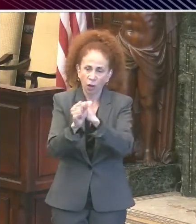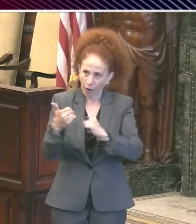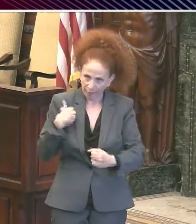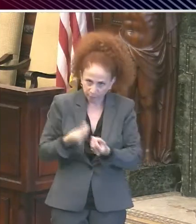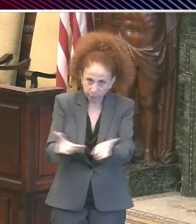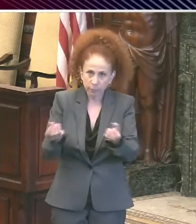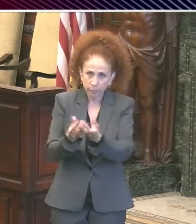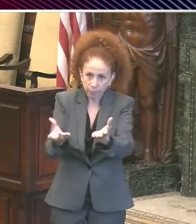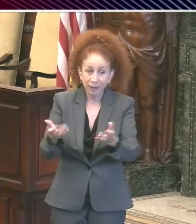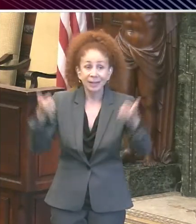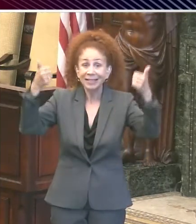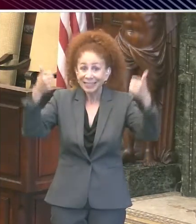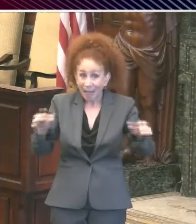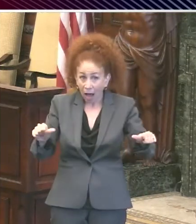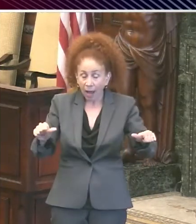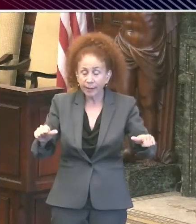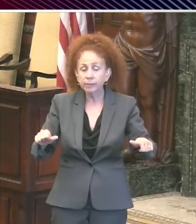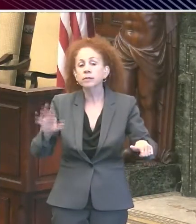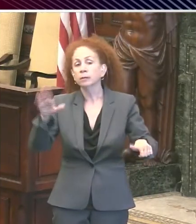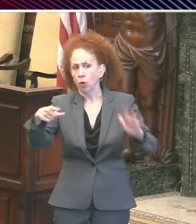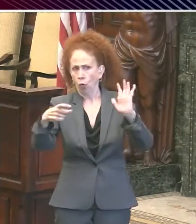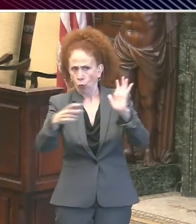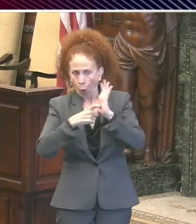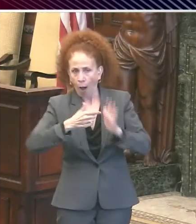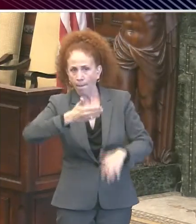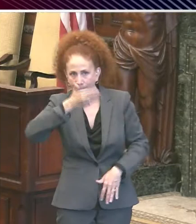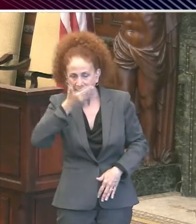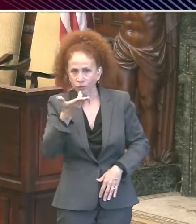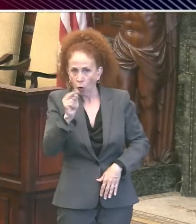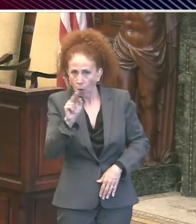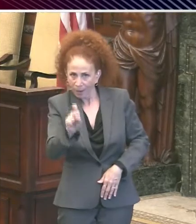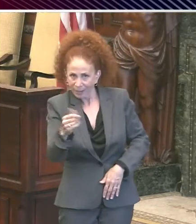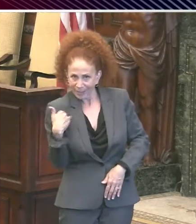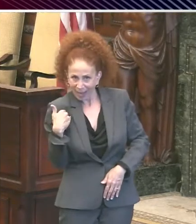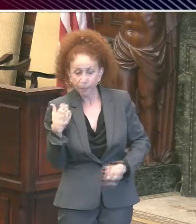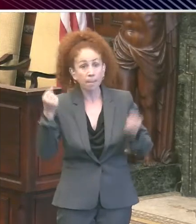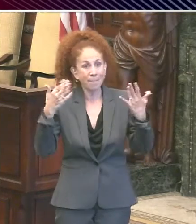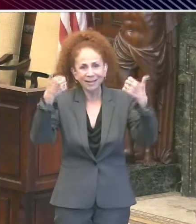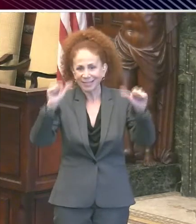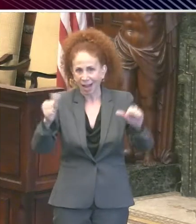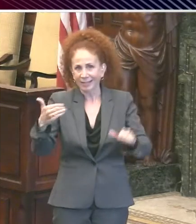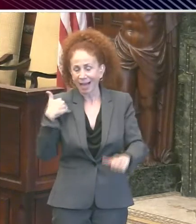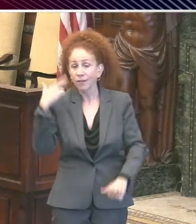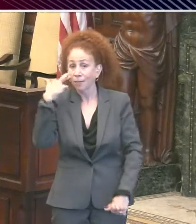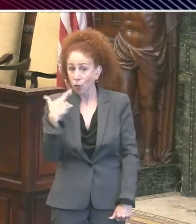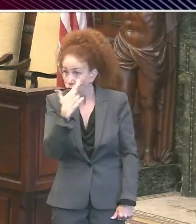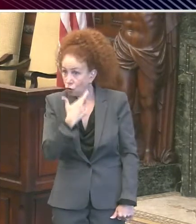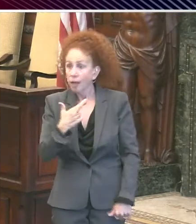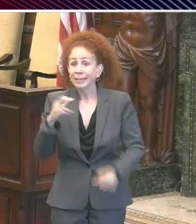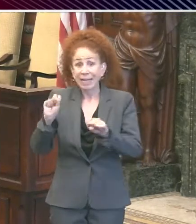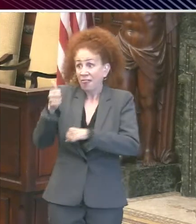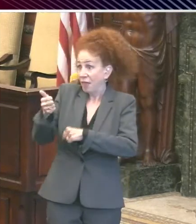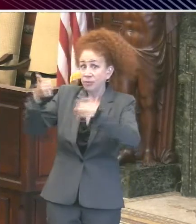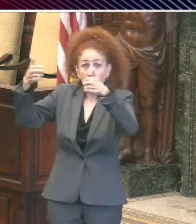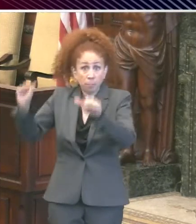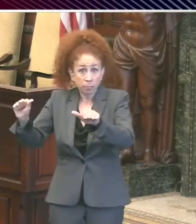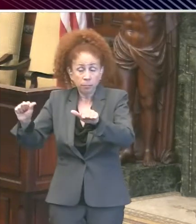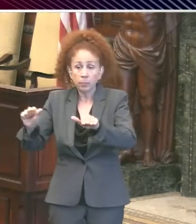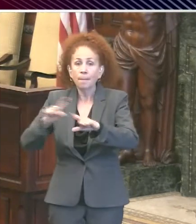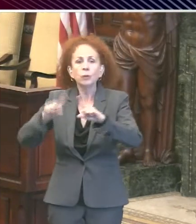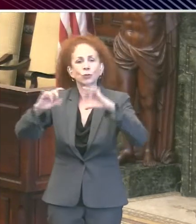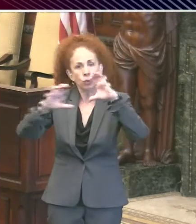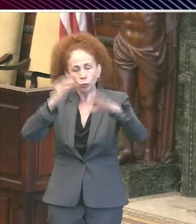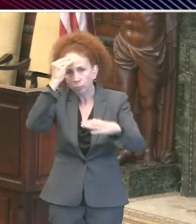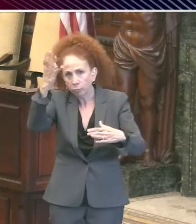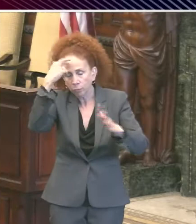We've distributed signs about the requirement to wear a mask, and there's plenty of other signs like this that restaurants can put up on their own, but you need to communicate